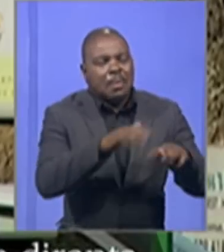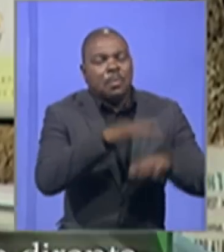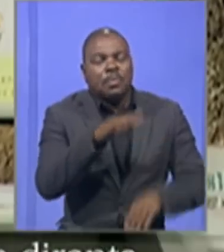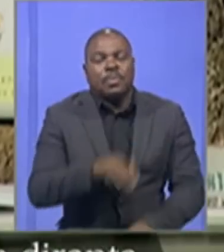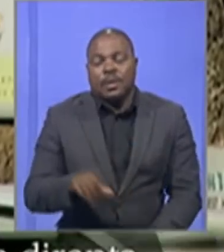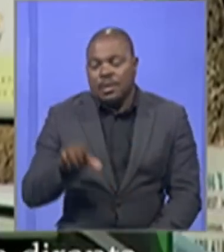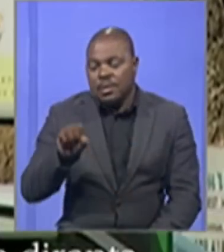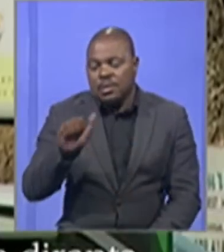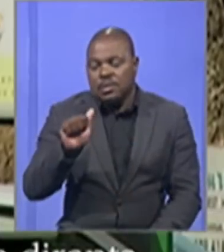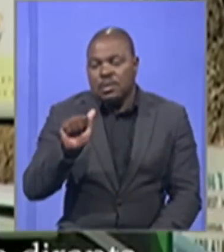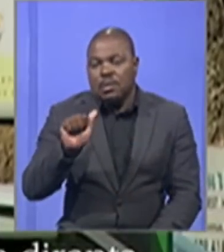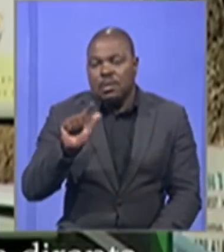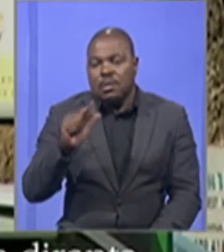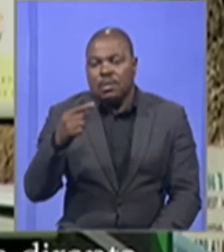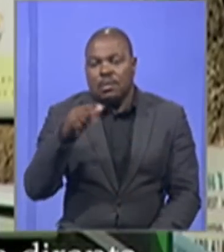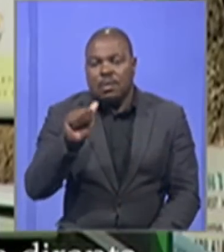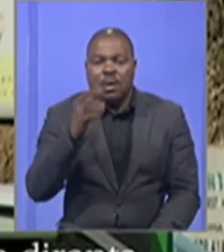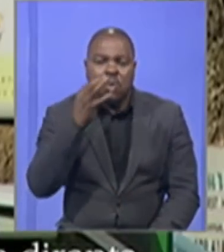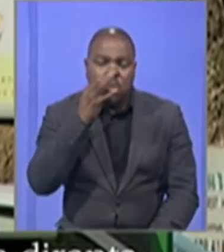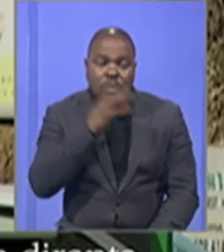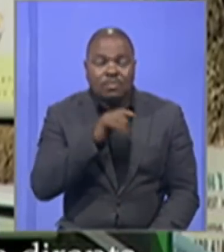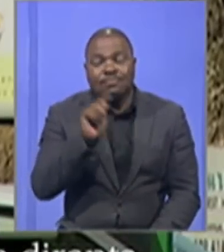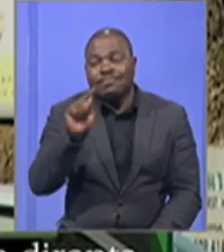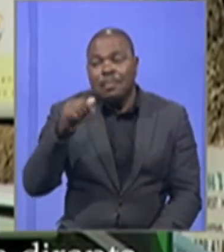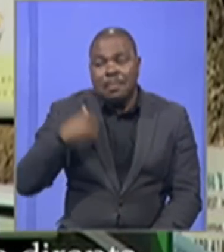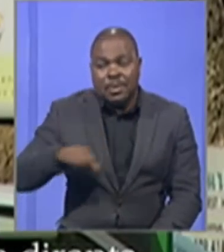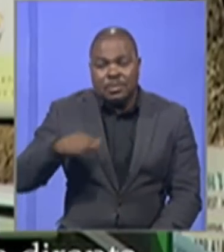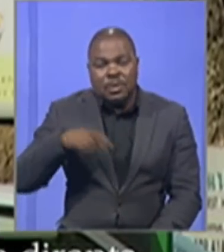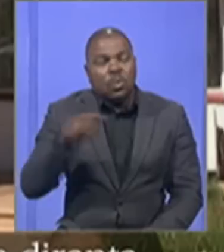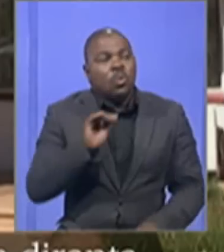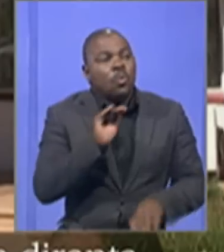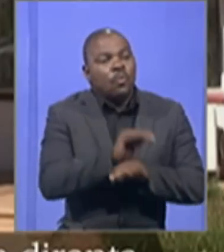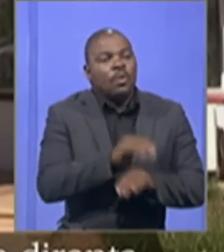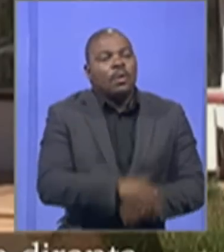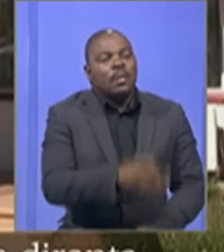ire ka kakaretso bo masepala ba ne ba kolotwa diranta tse dibilione tse